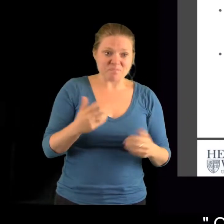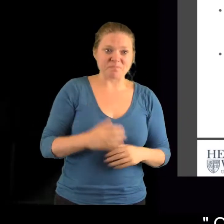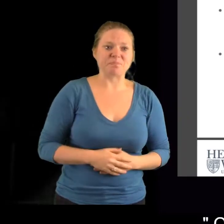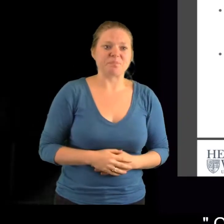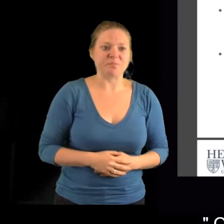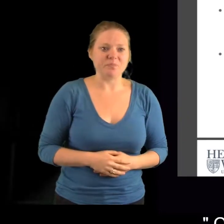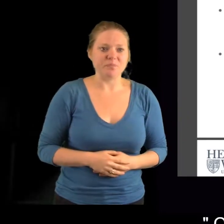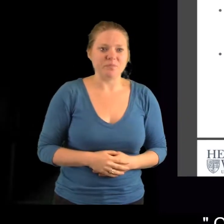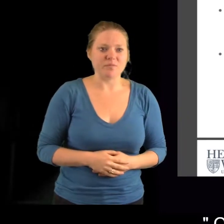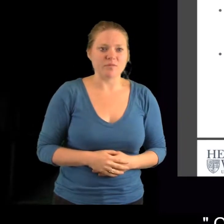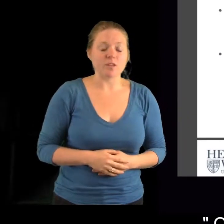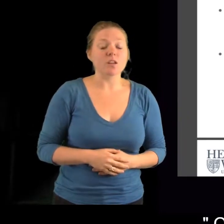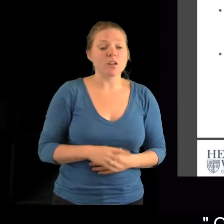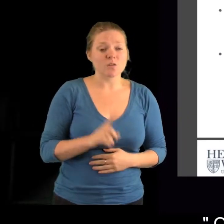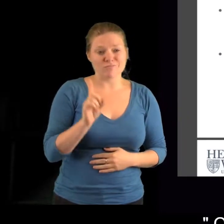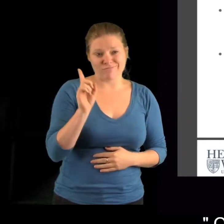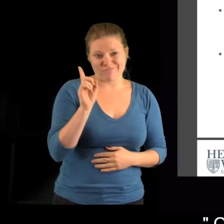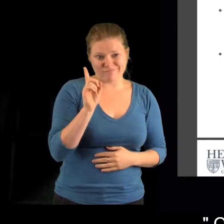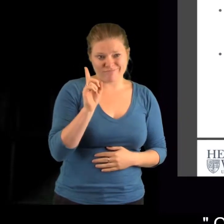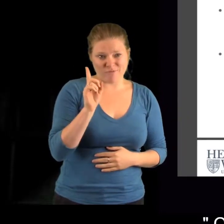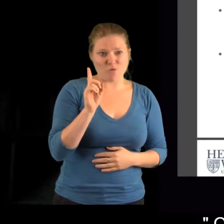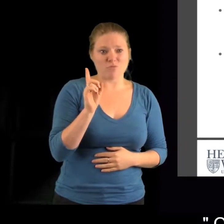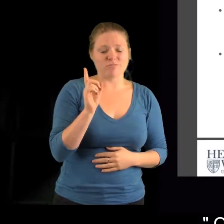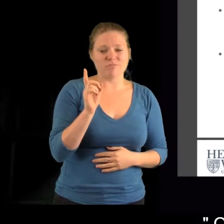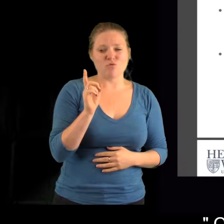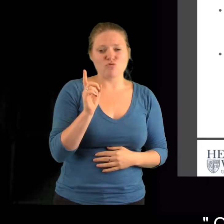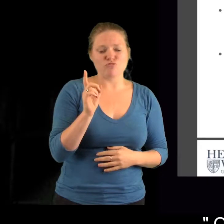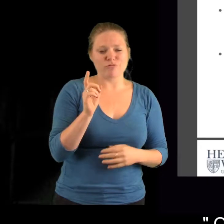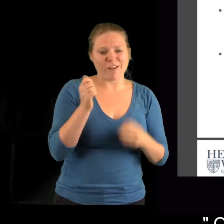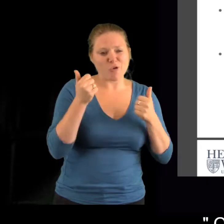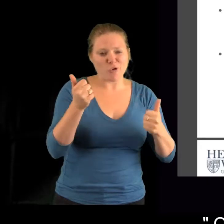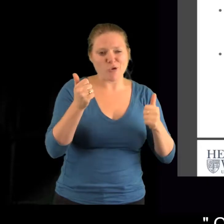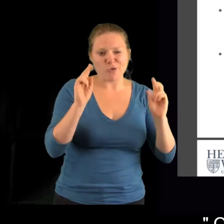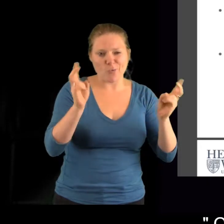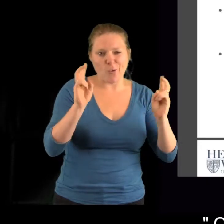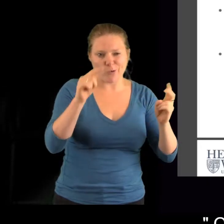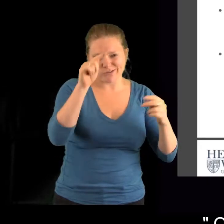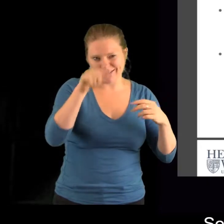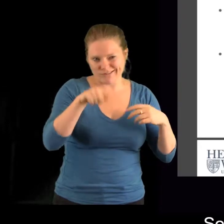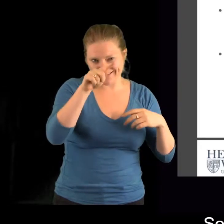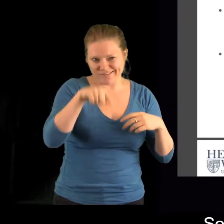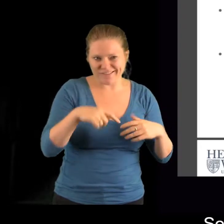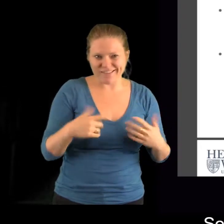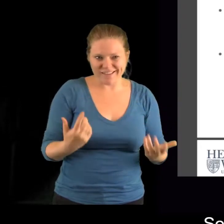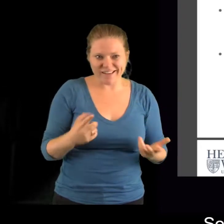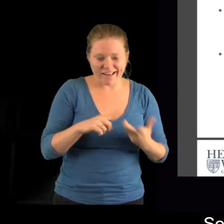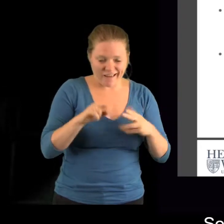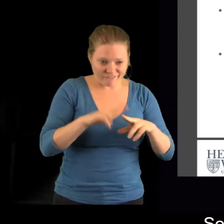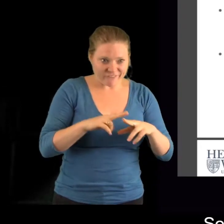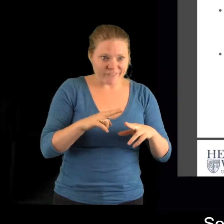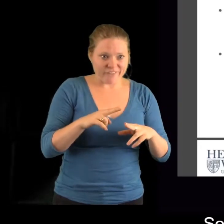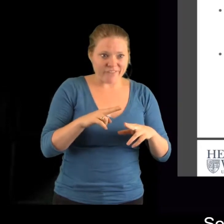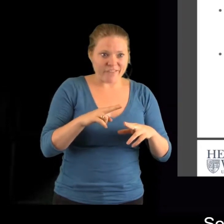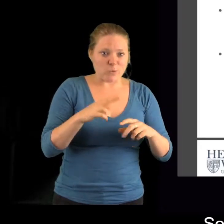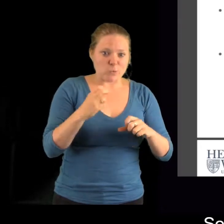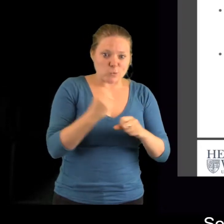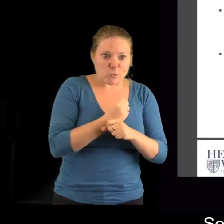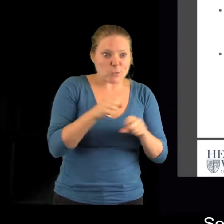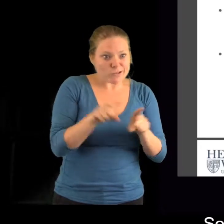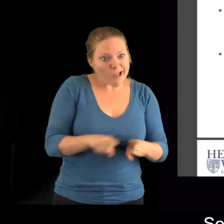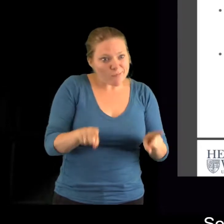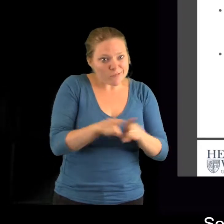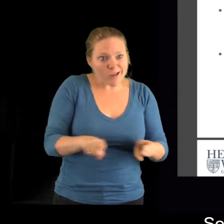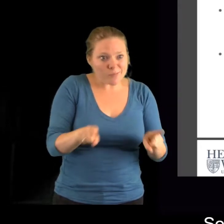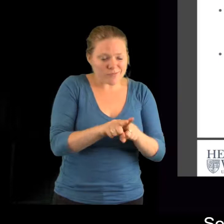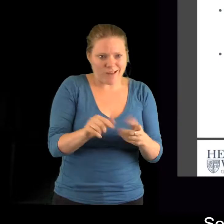definition of insanity is to keep doing the same things but expect a different result, right? So I think it shows us in a kind of a